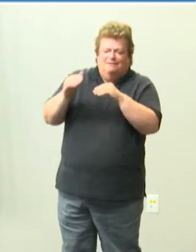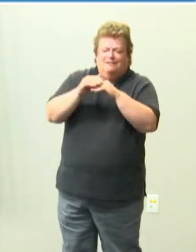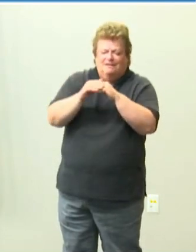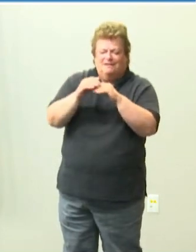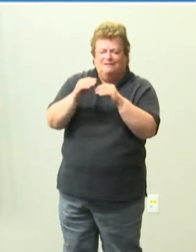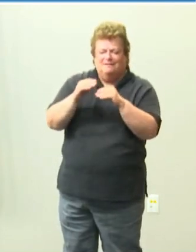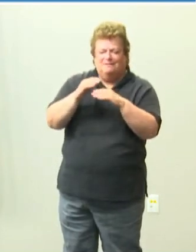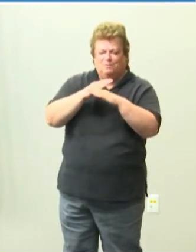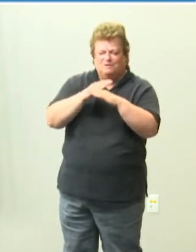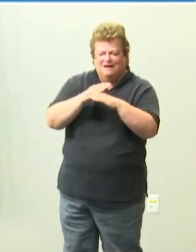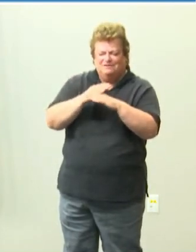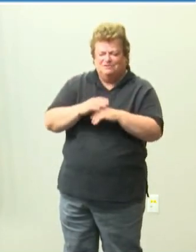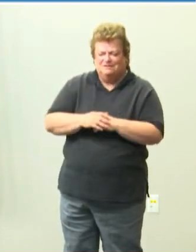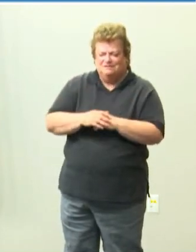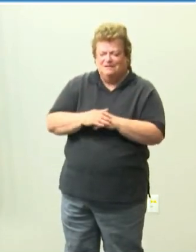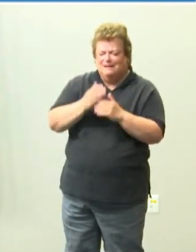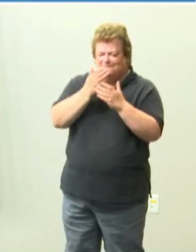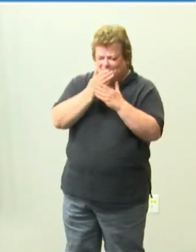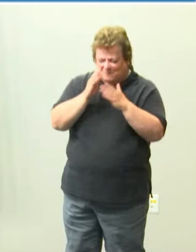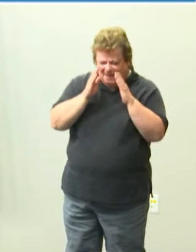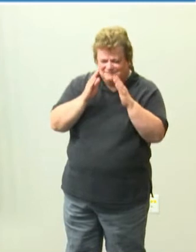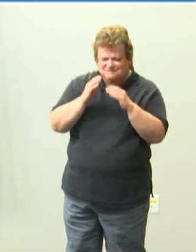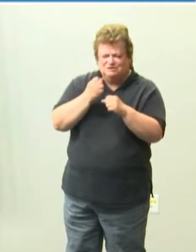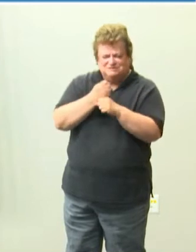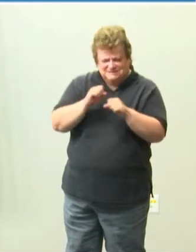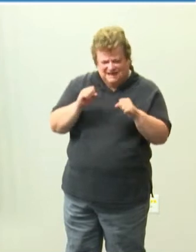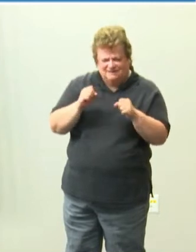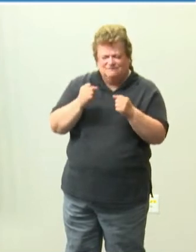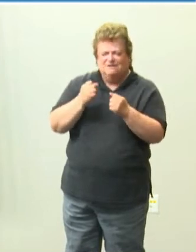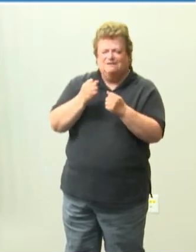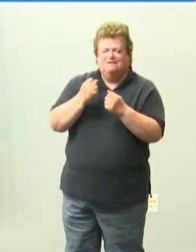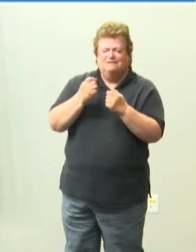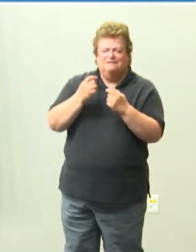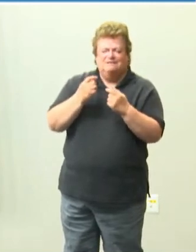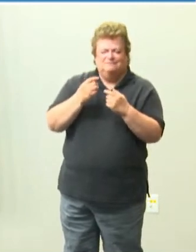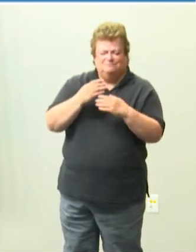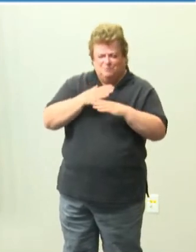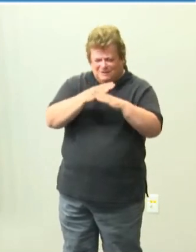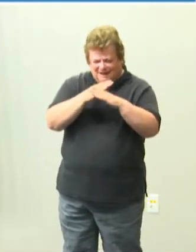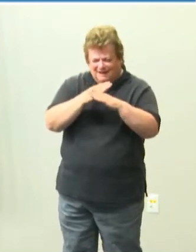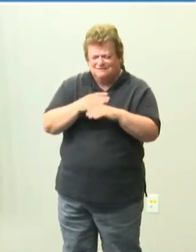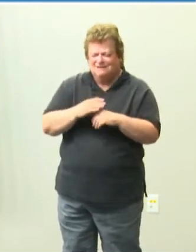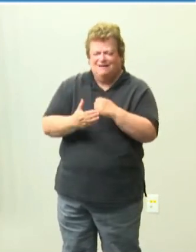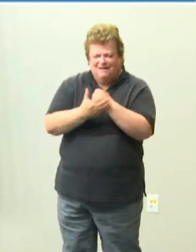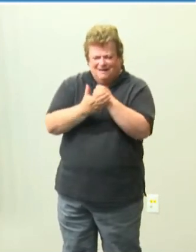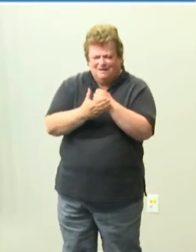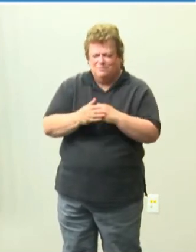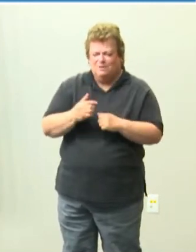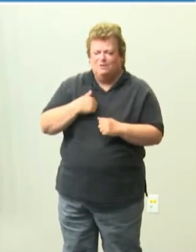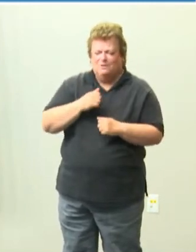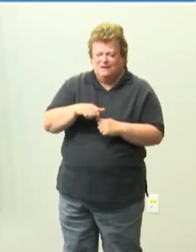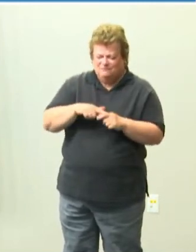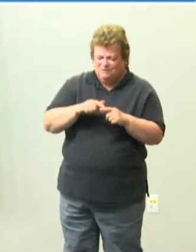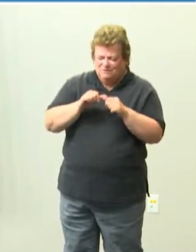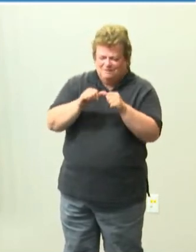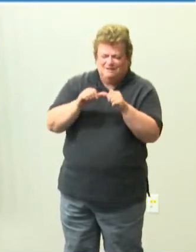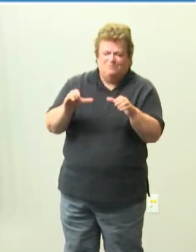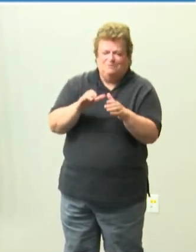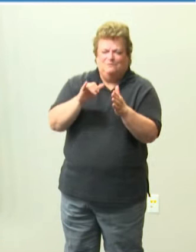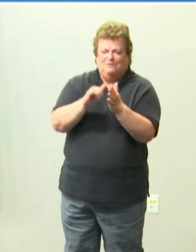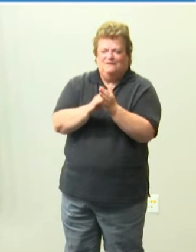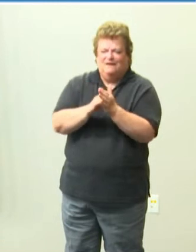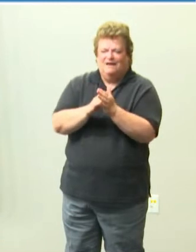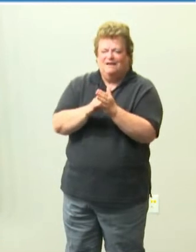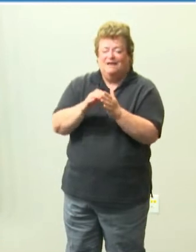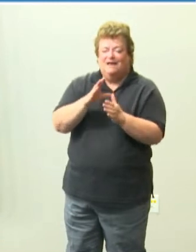Masks are safe. They're effective. They help. We have lots of things that we can do to help each other. We just need to keep doing it. And